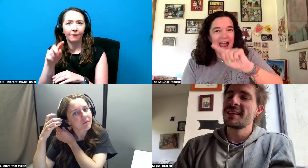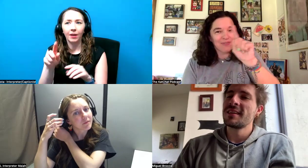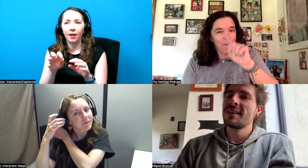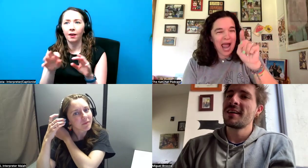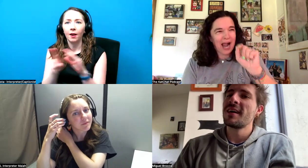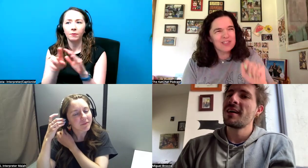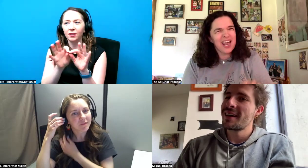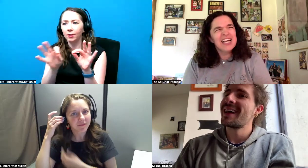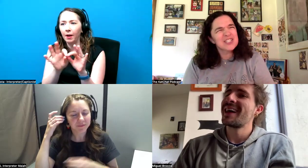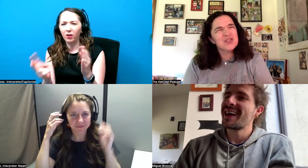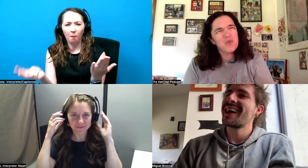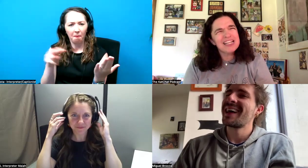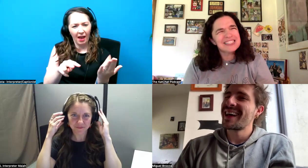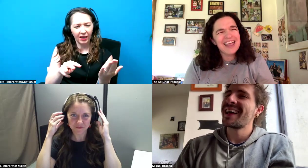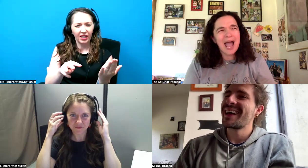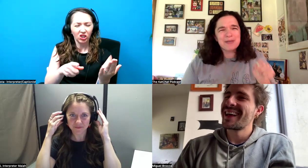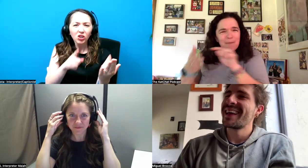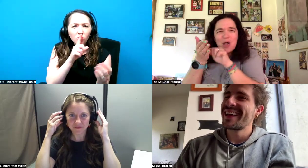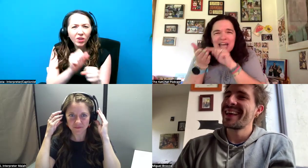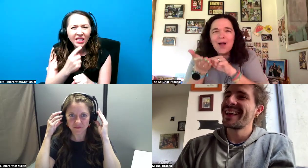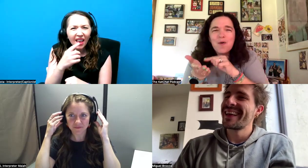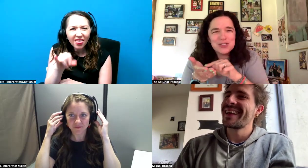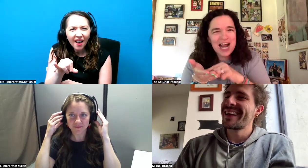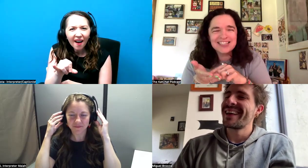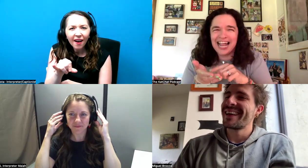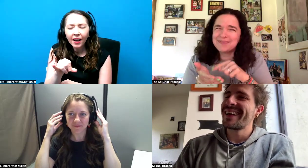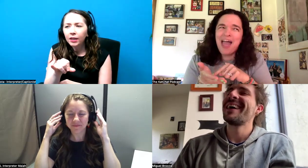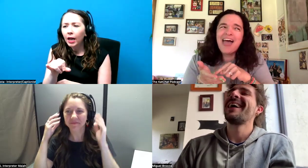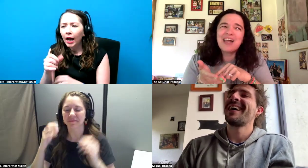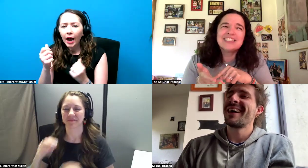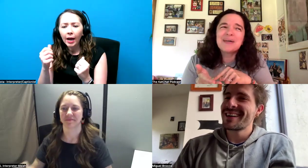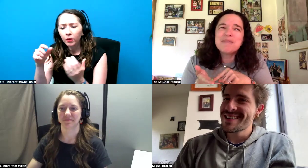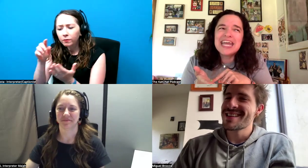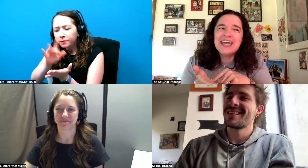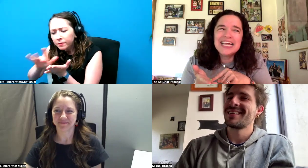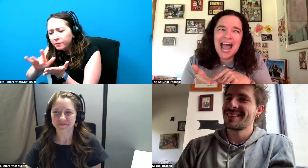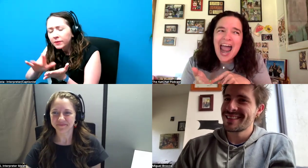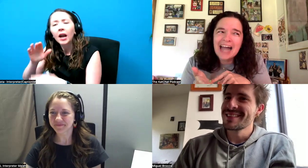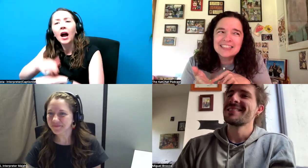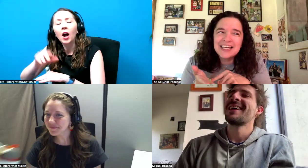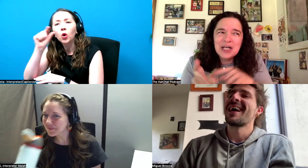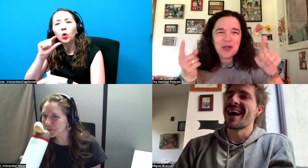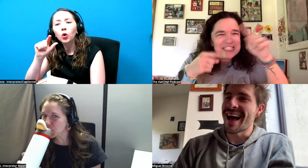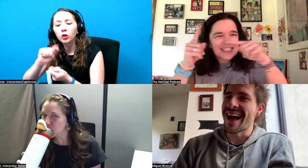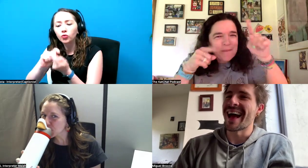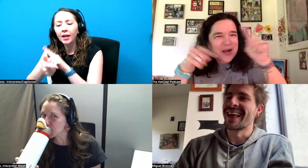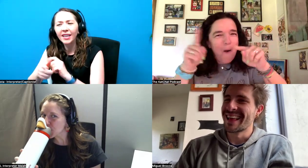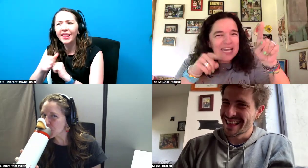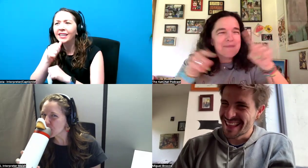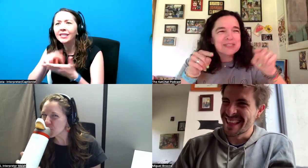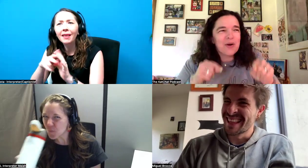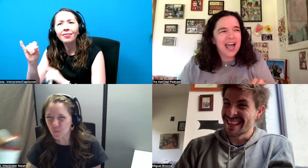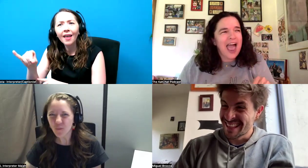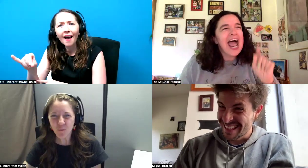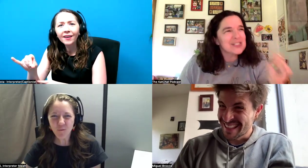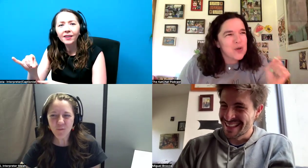they say, I have to go back. I was like, did you really say that? Because I'm looking on Google Translate. I was like, that doesn't mean he talked. So there's something going